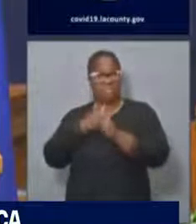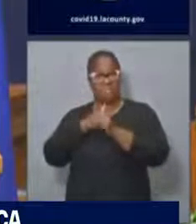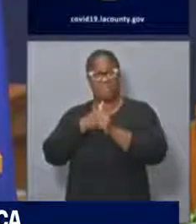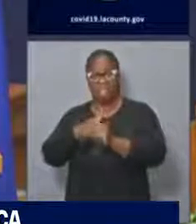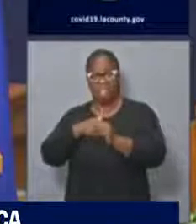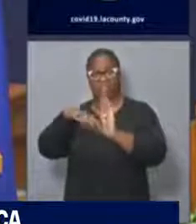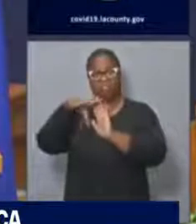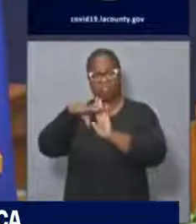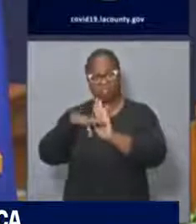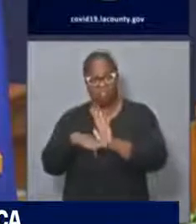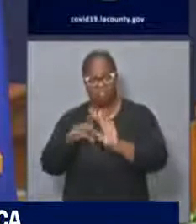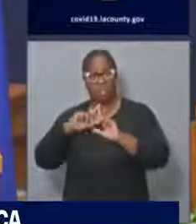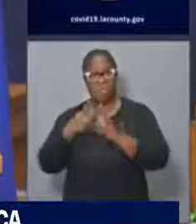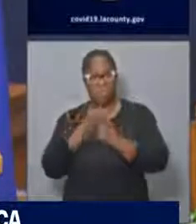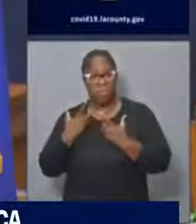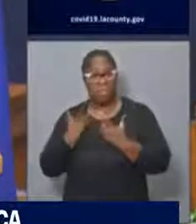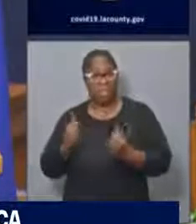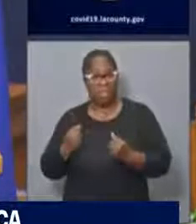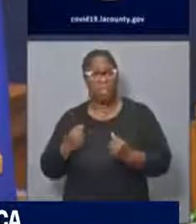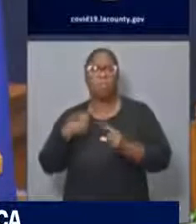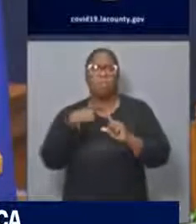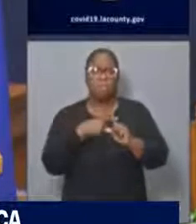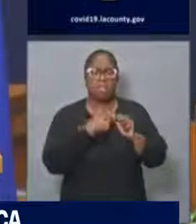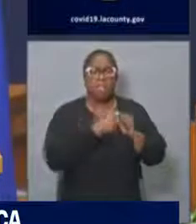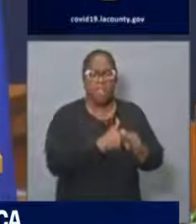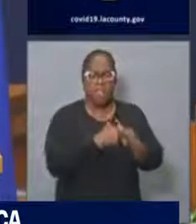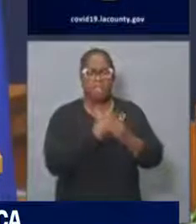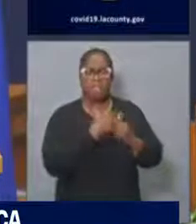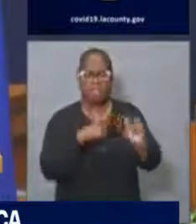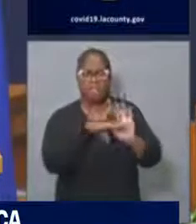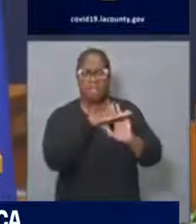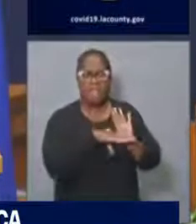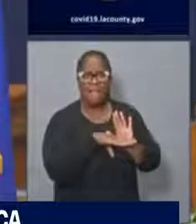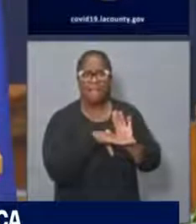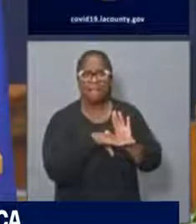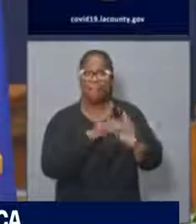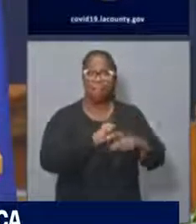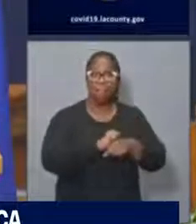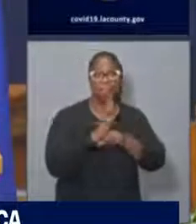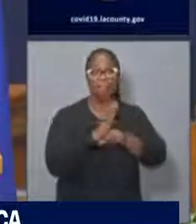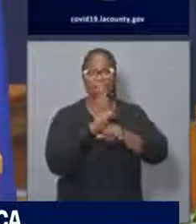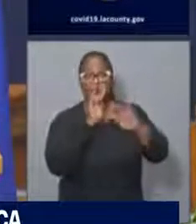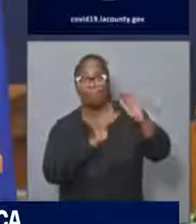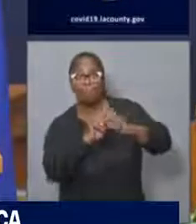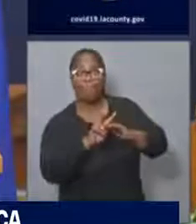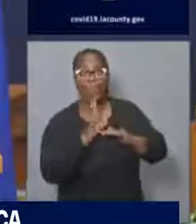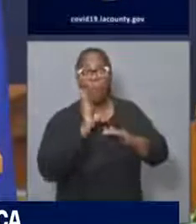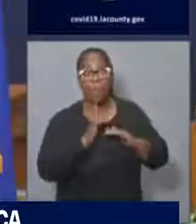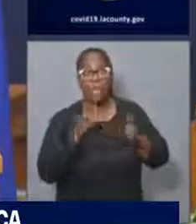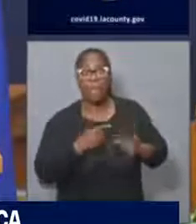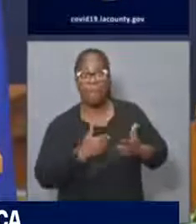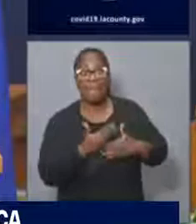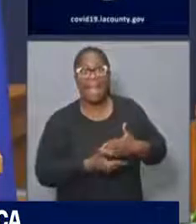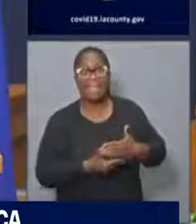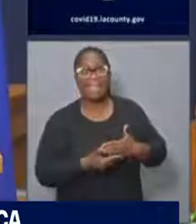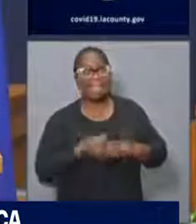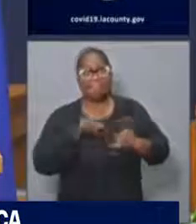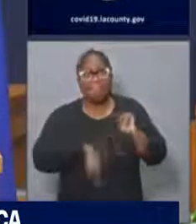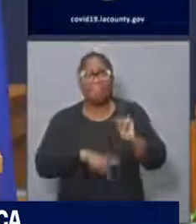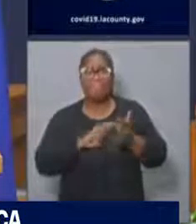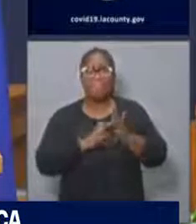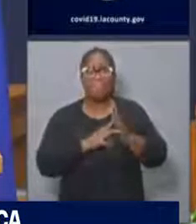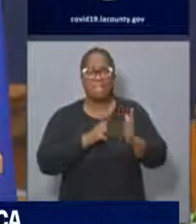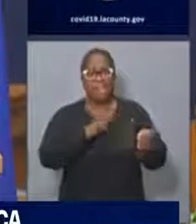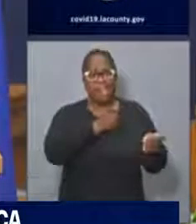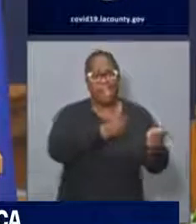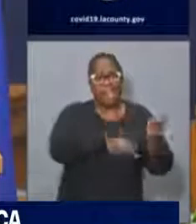guidelines put forth by the Department of Public Health. This virus is unpredictable. So unfortunately, we need to adapt and do